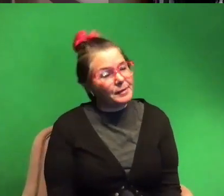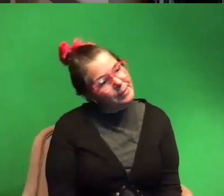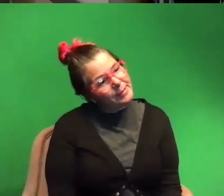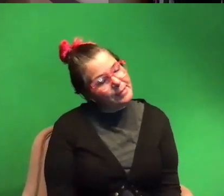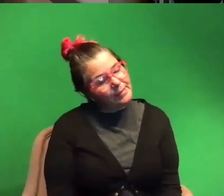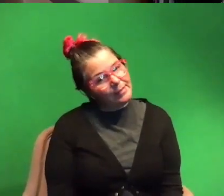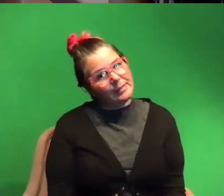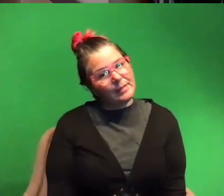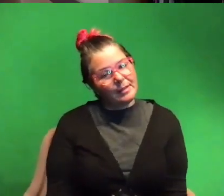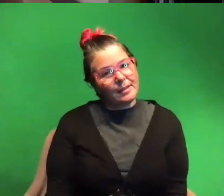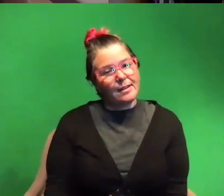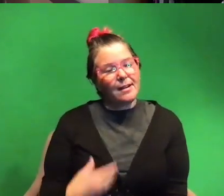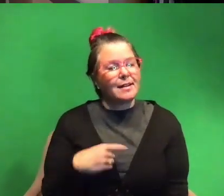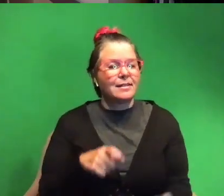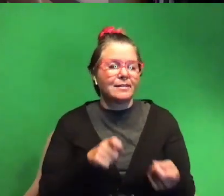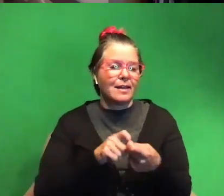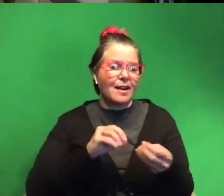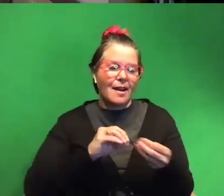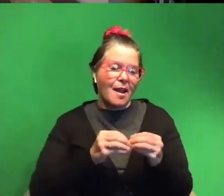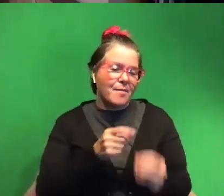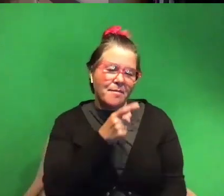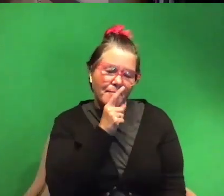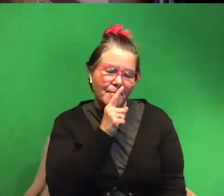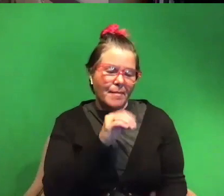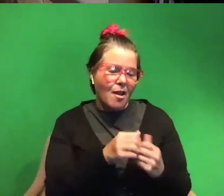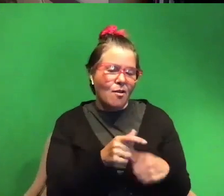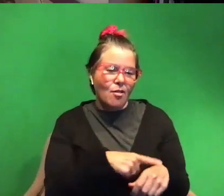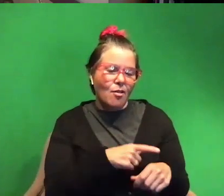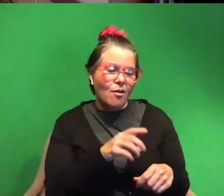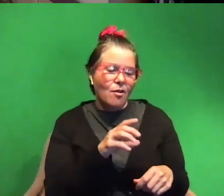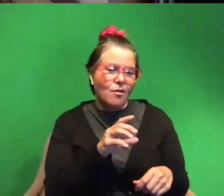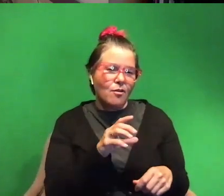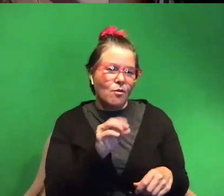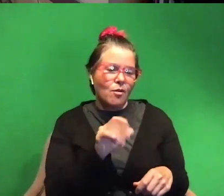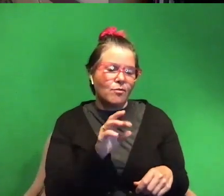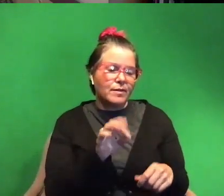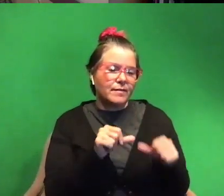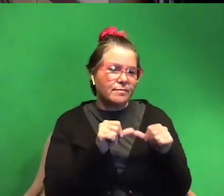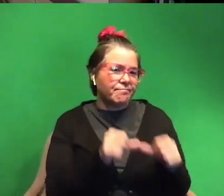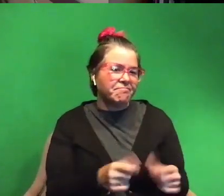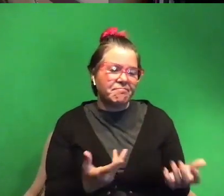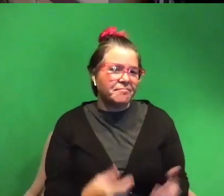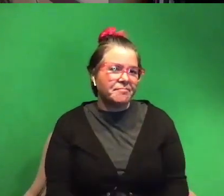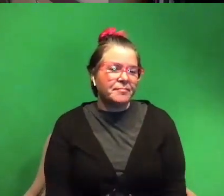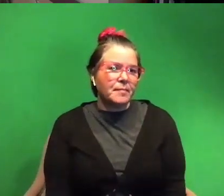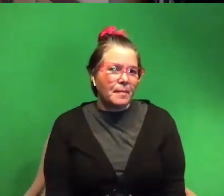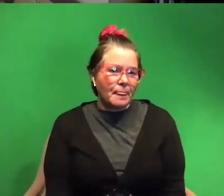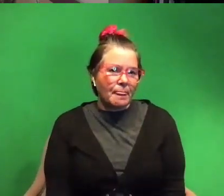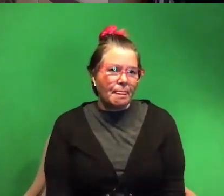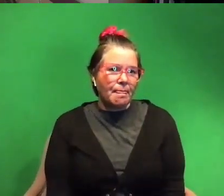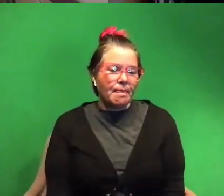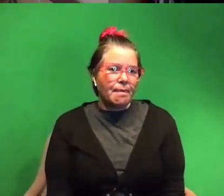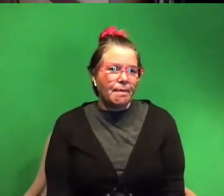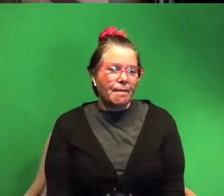So I don't have an exact number on how long I think coral reefs have, particularly because we can